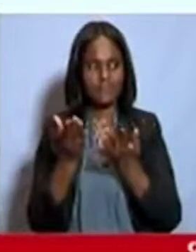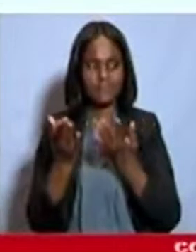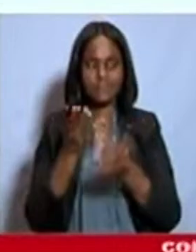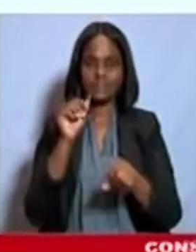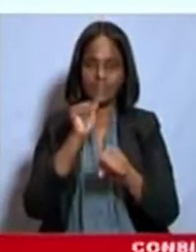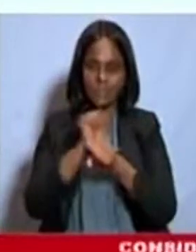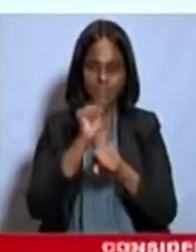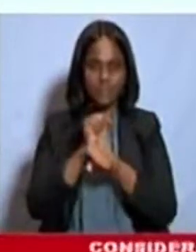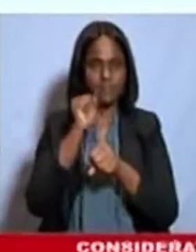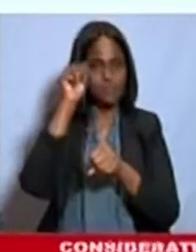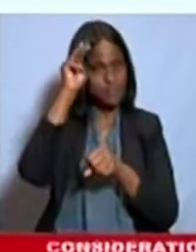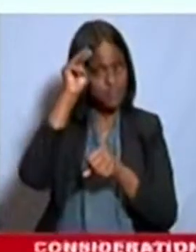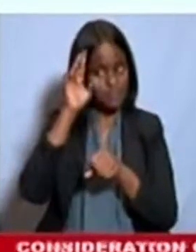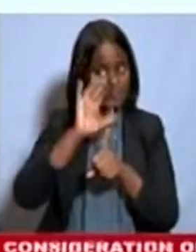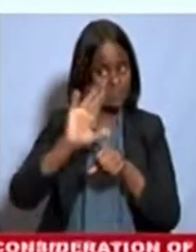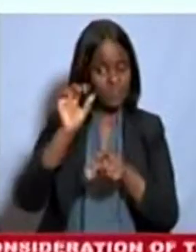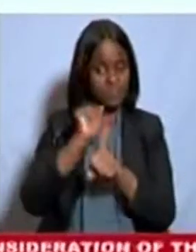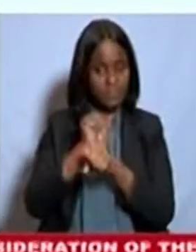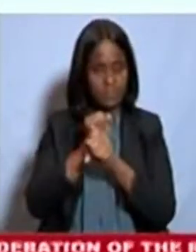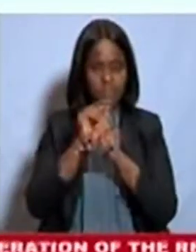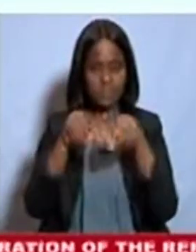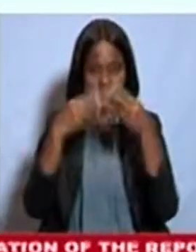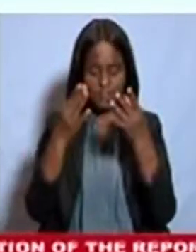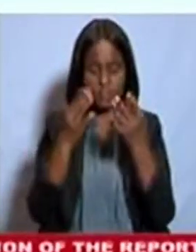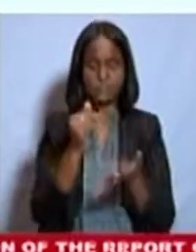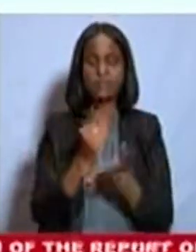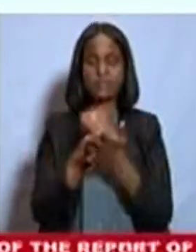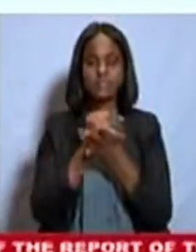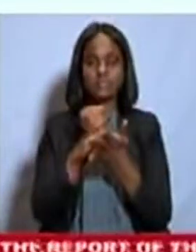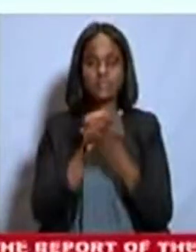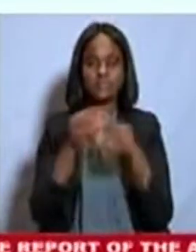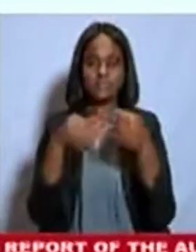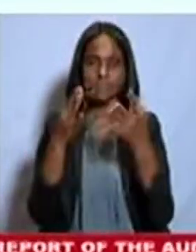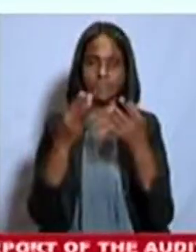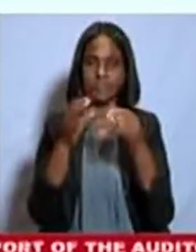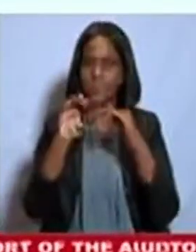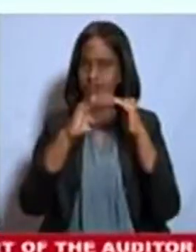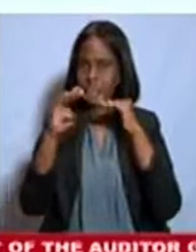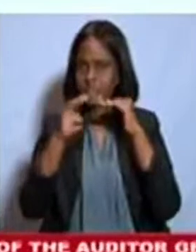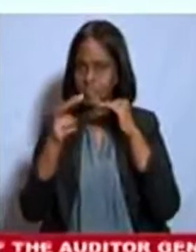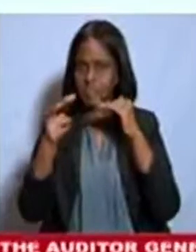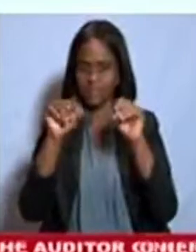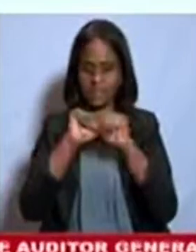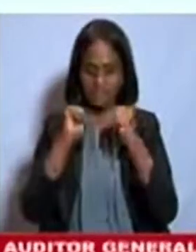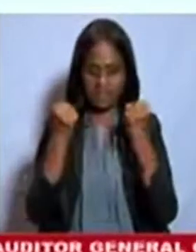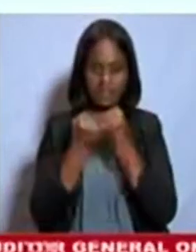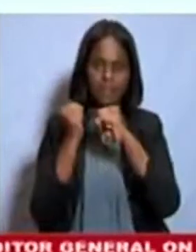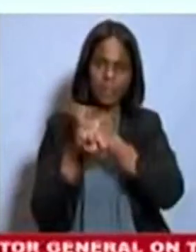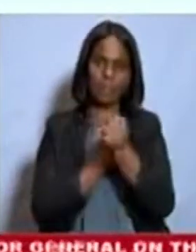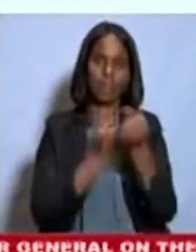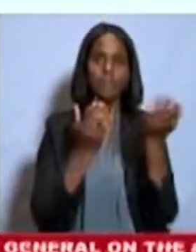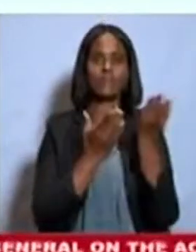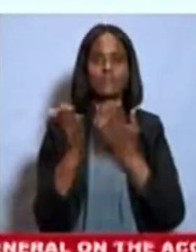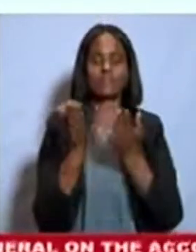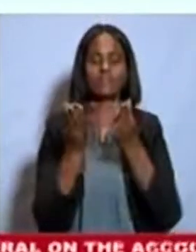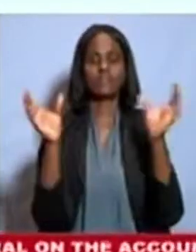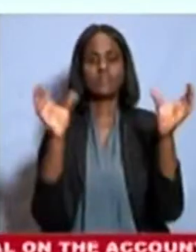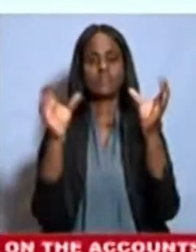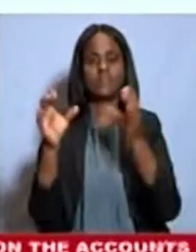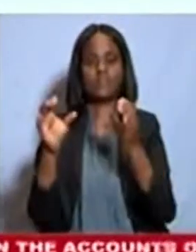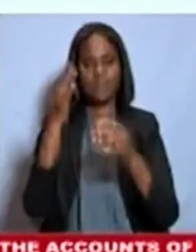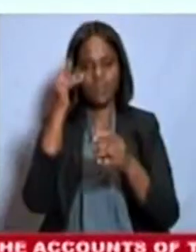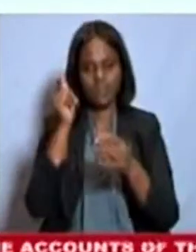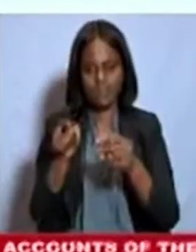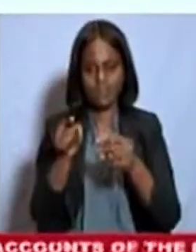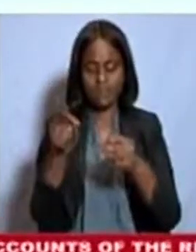Mandate. The Ministry is mandated to provide and facilitate the provision of equitable social protection services to communities in order